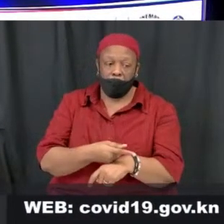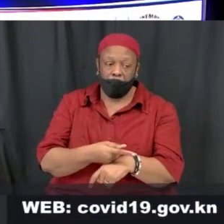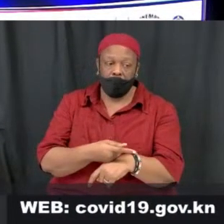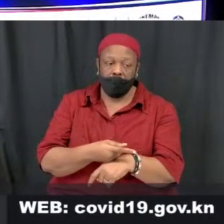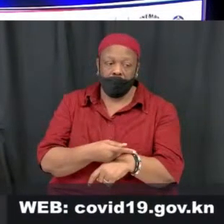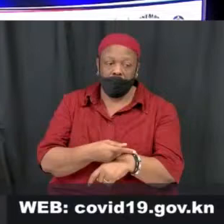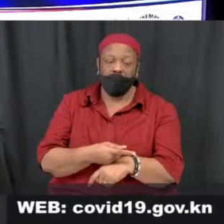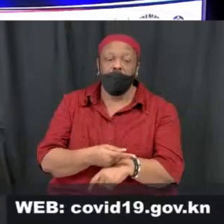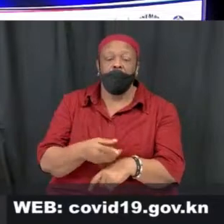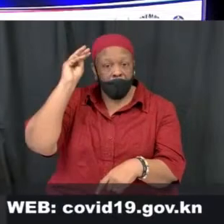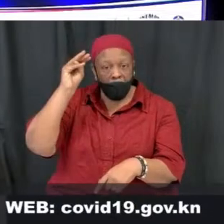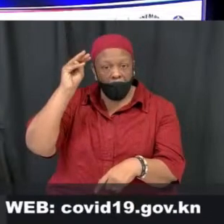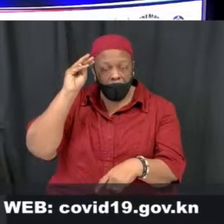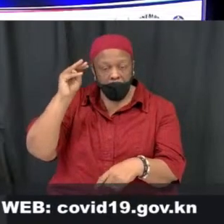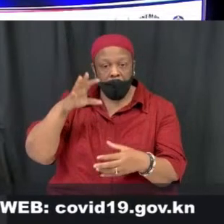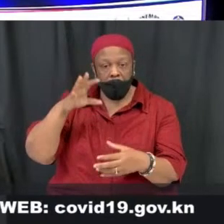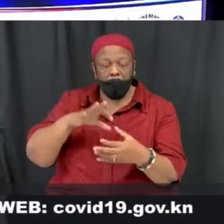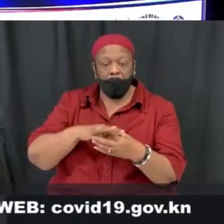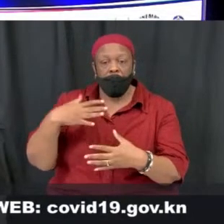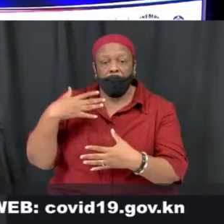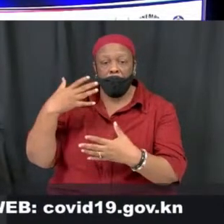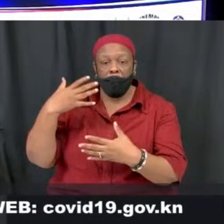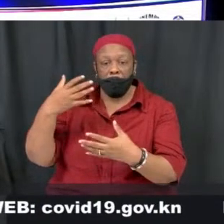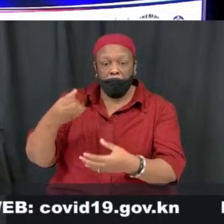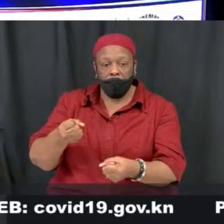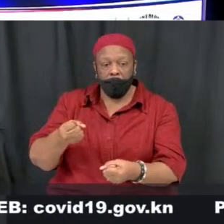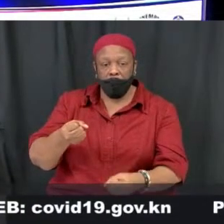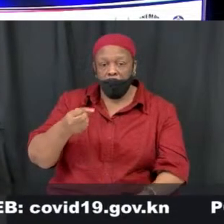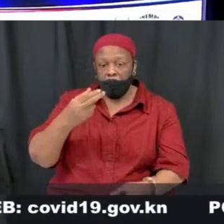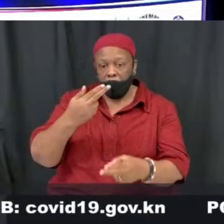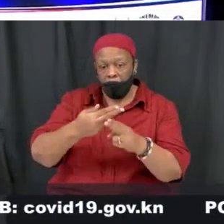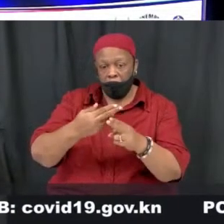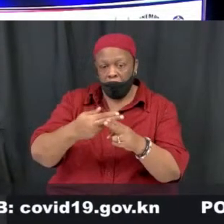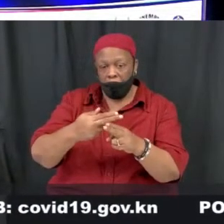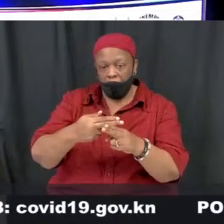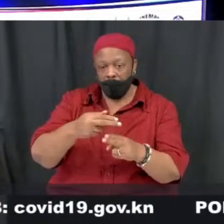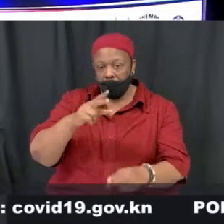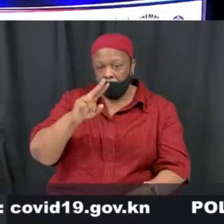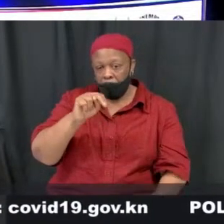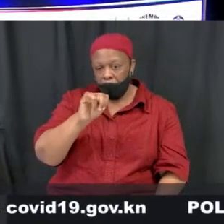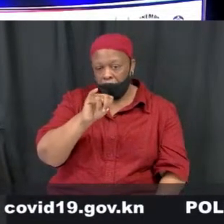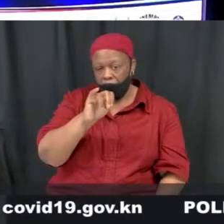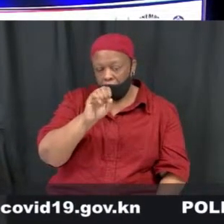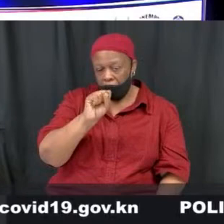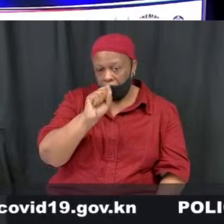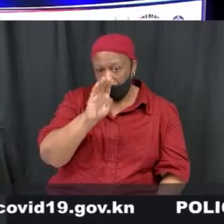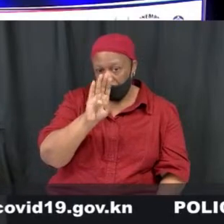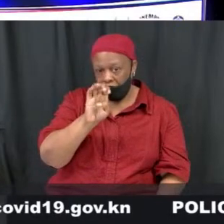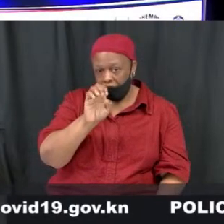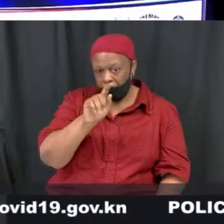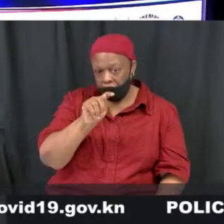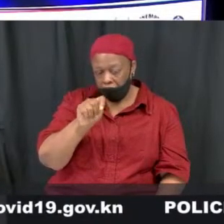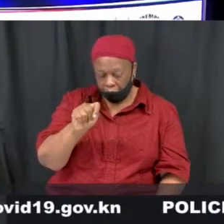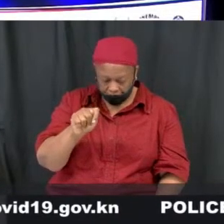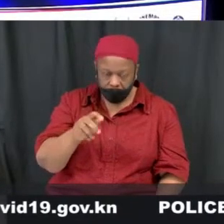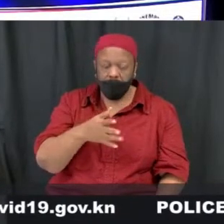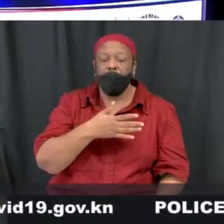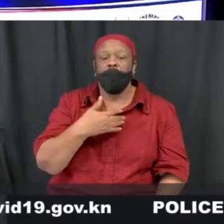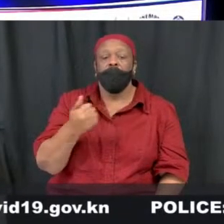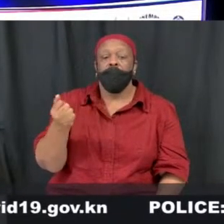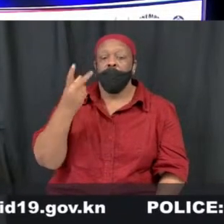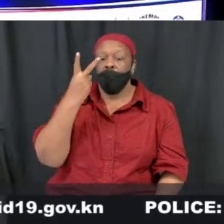her, Dr. Camkinson, Chief of Staff, Dr. Hazel Laws, our Chief Medical